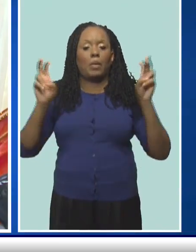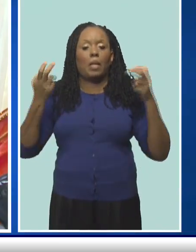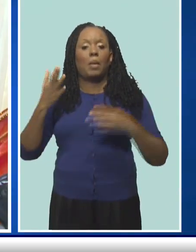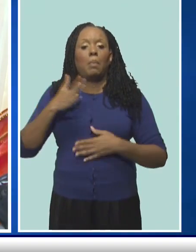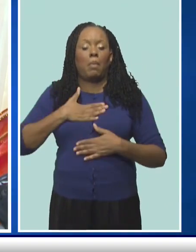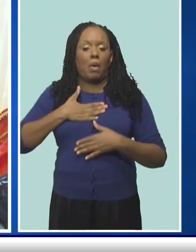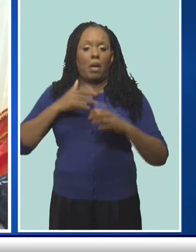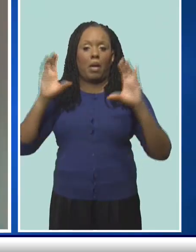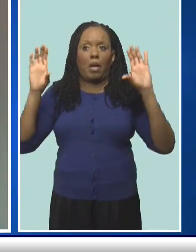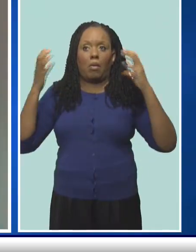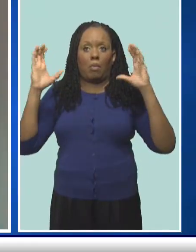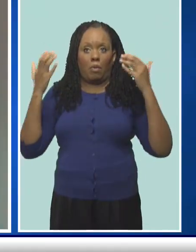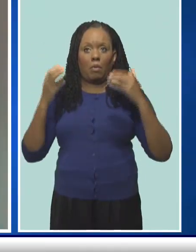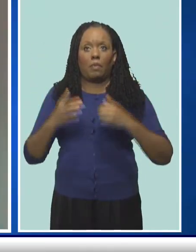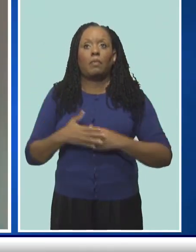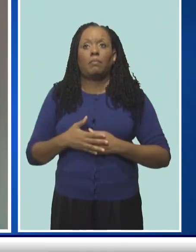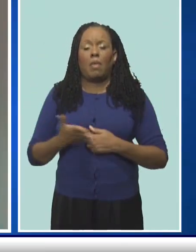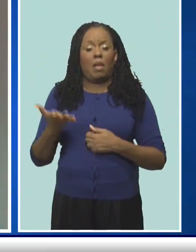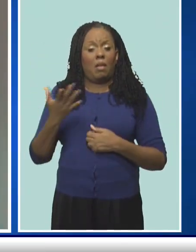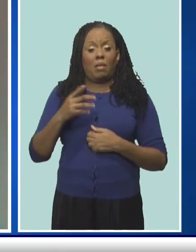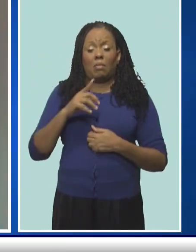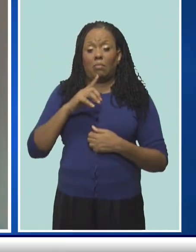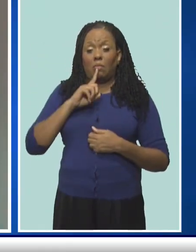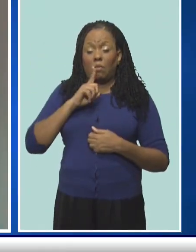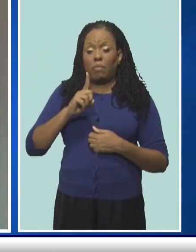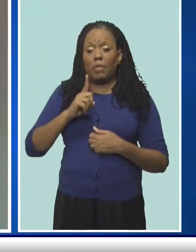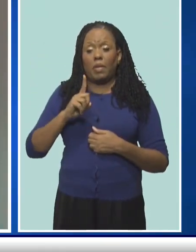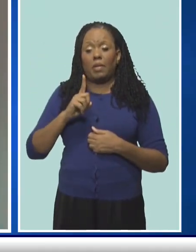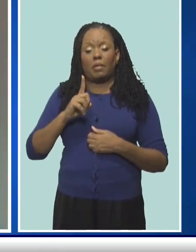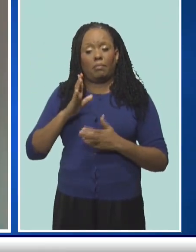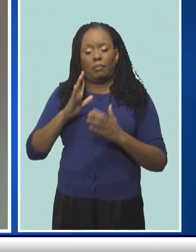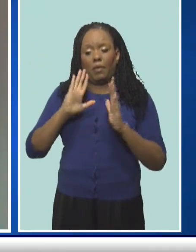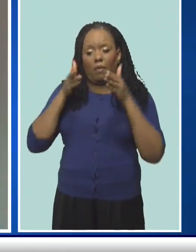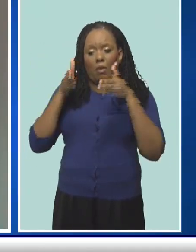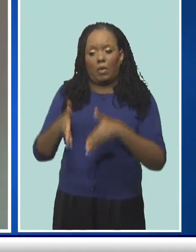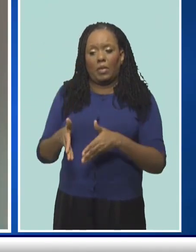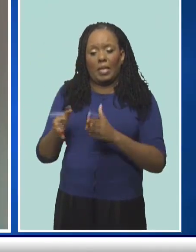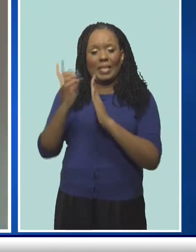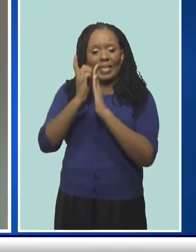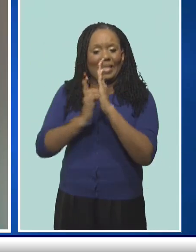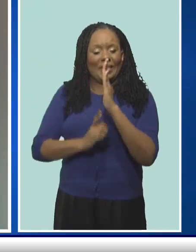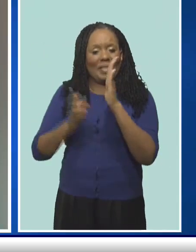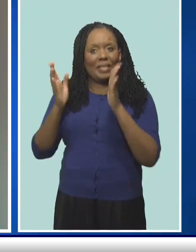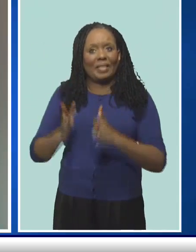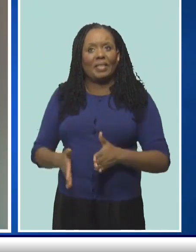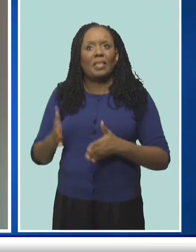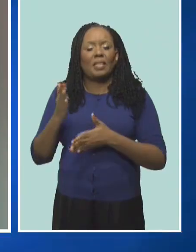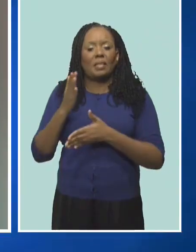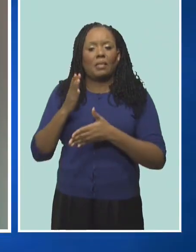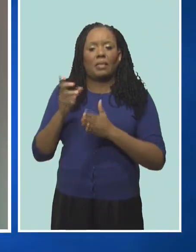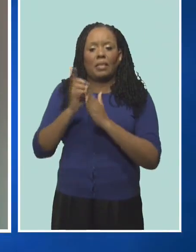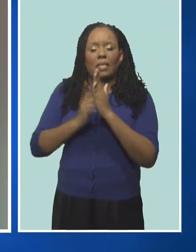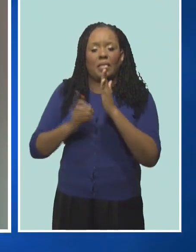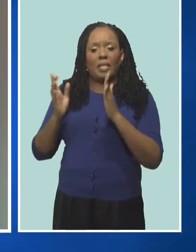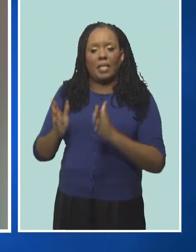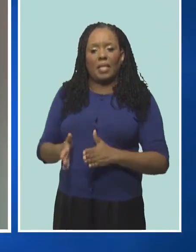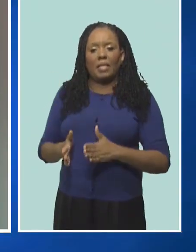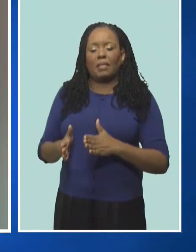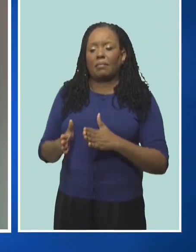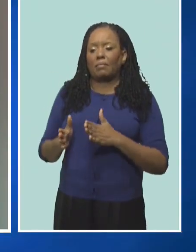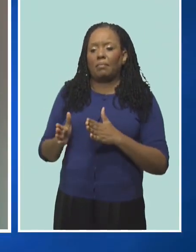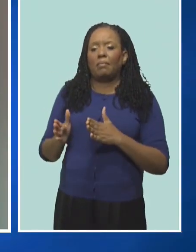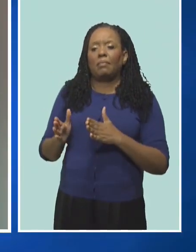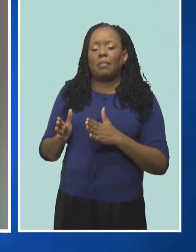celebration of crop over on the whole, and featuring us designers, designers who would have gone before us, like Marcia